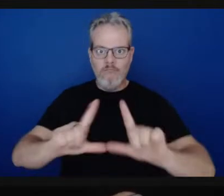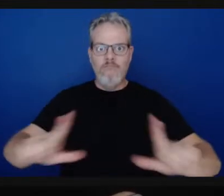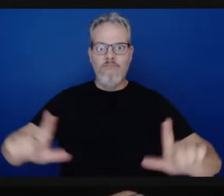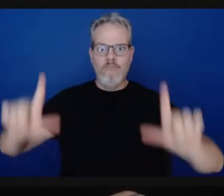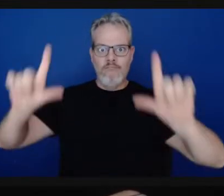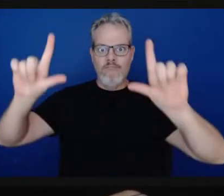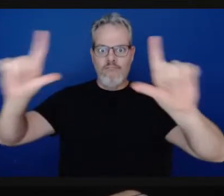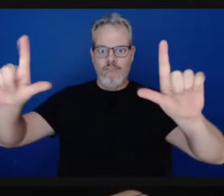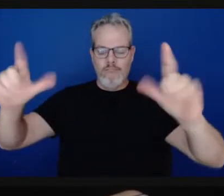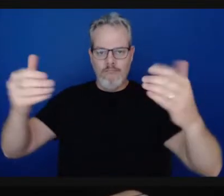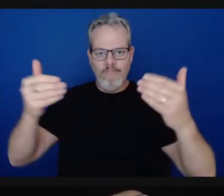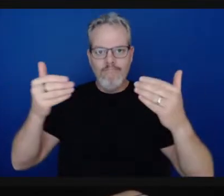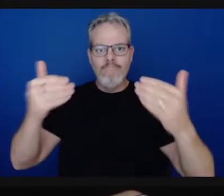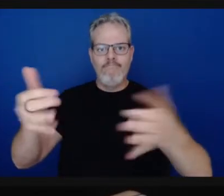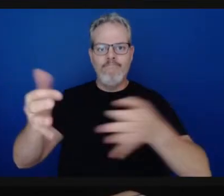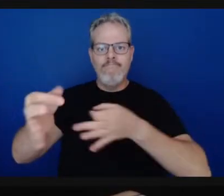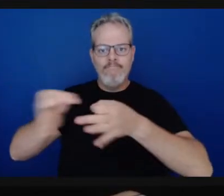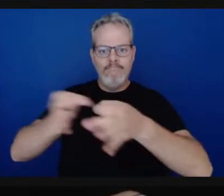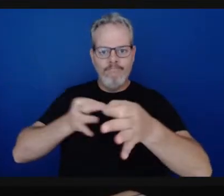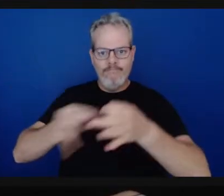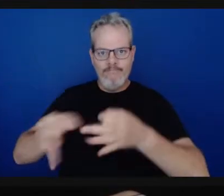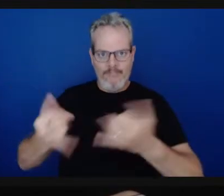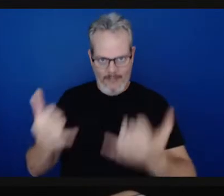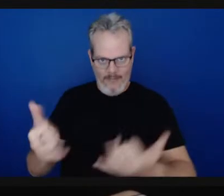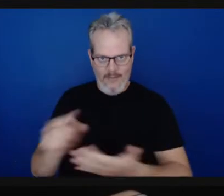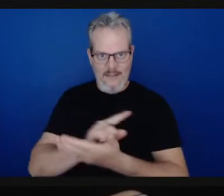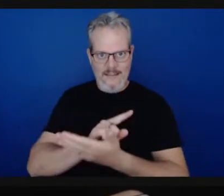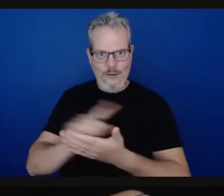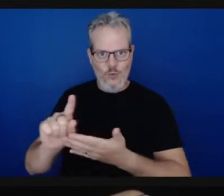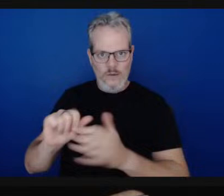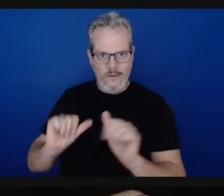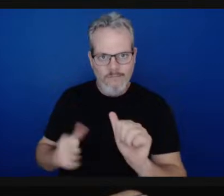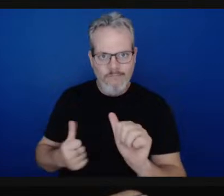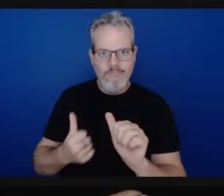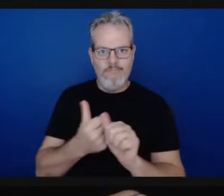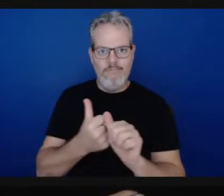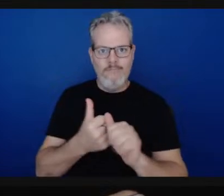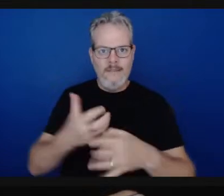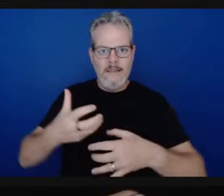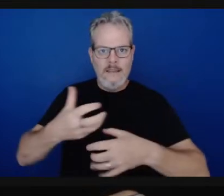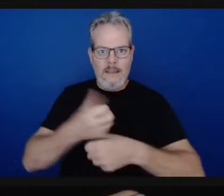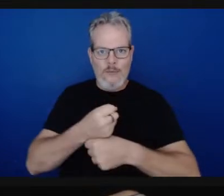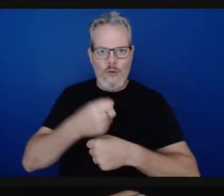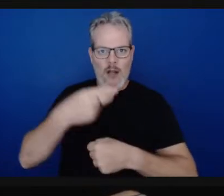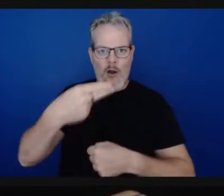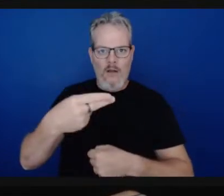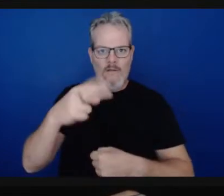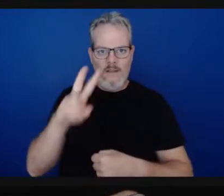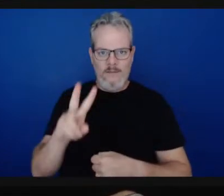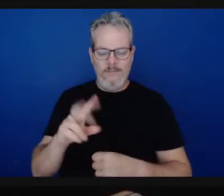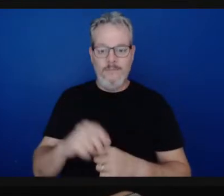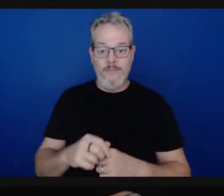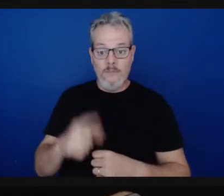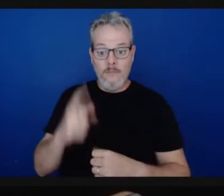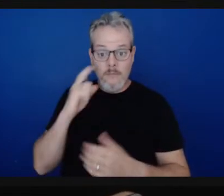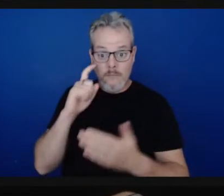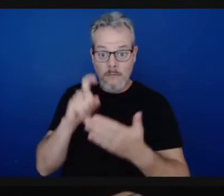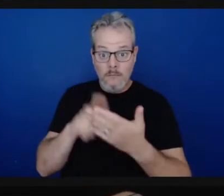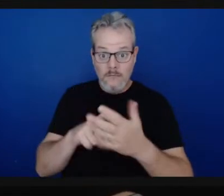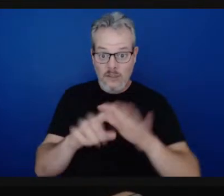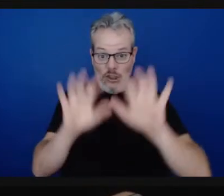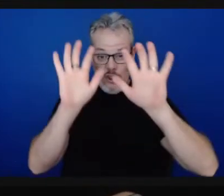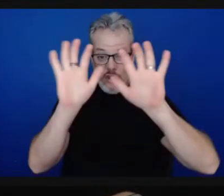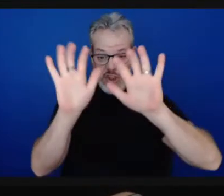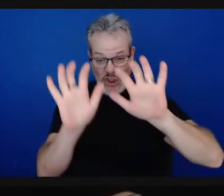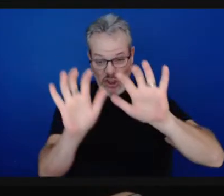And let's start. Here's this week's Hawaiian Volcano summary. As you can see here, this map of earthquakes on Kilauea for the